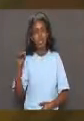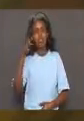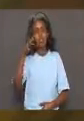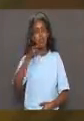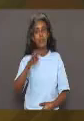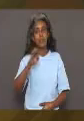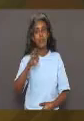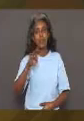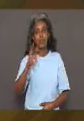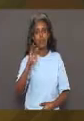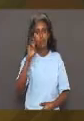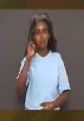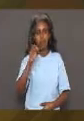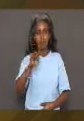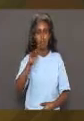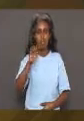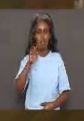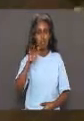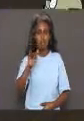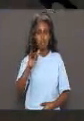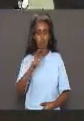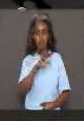perimeter of the sector.